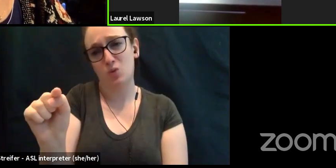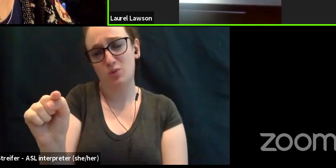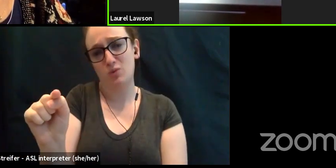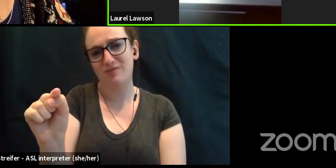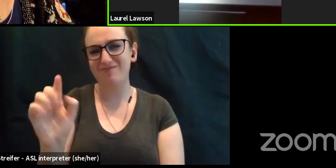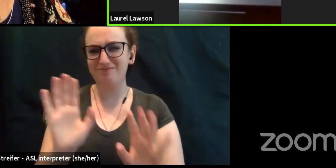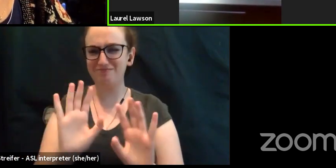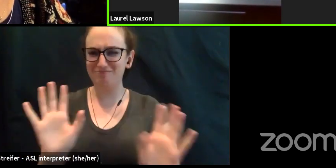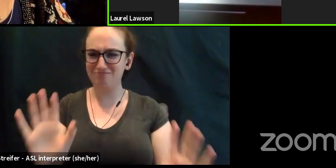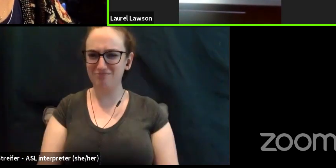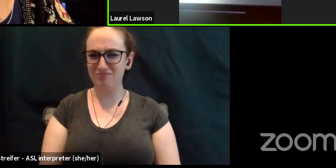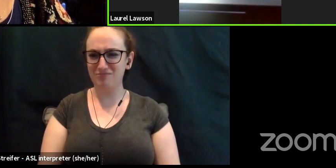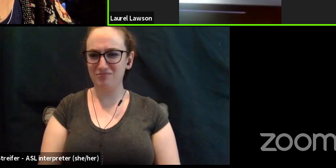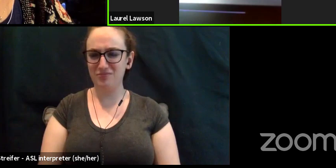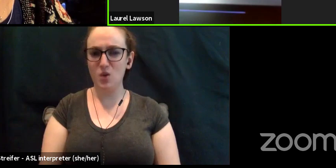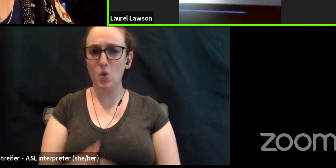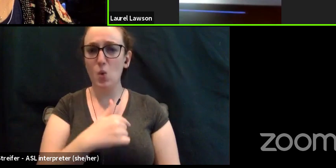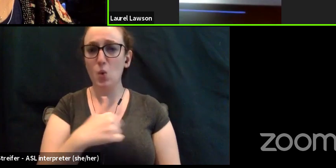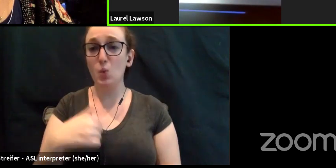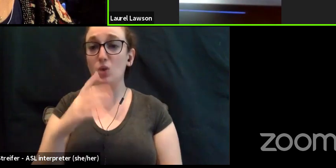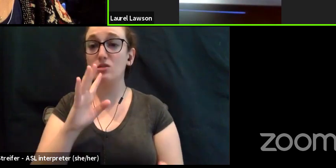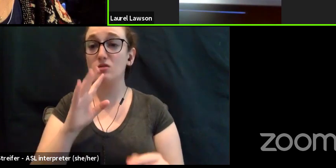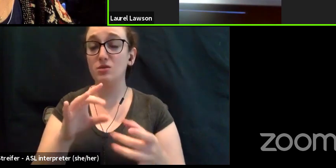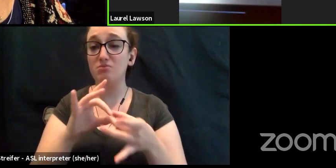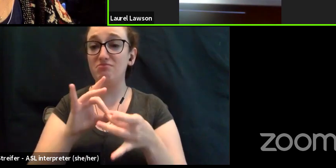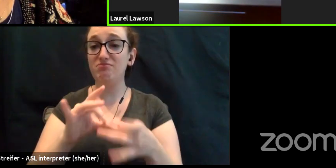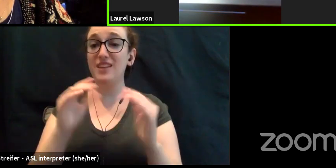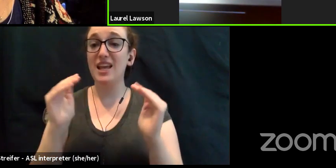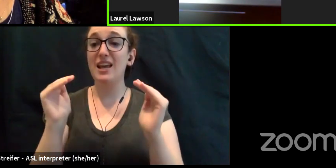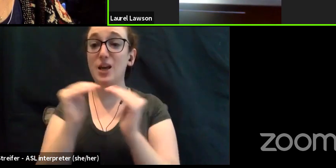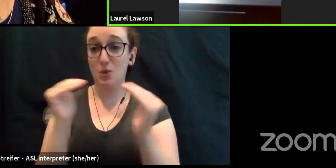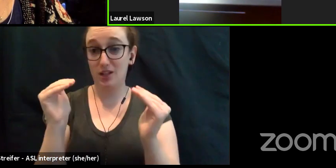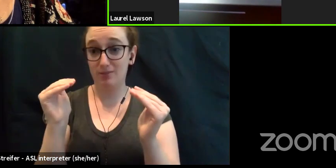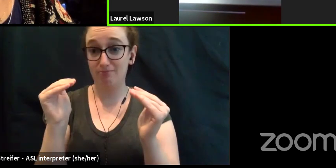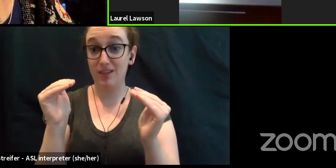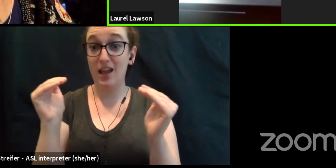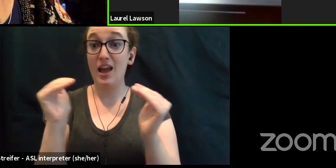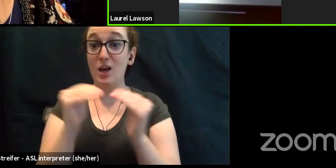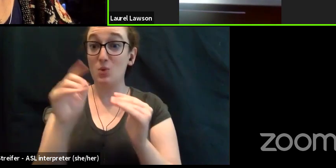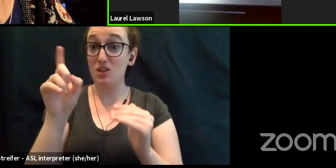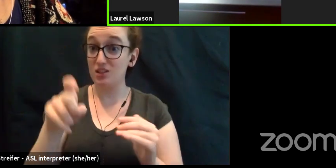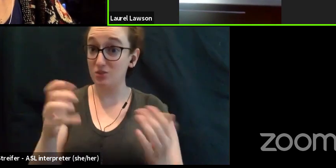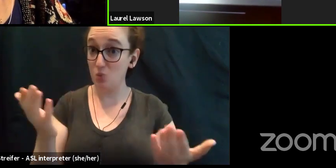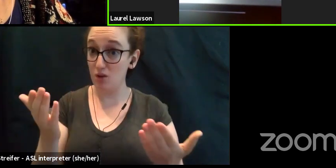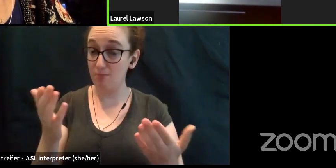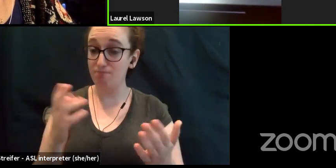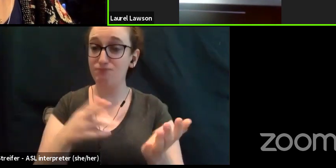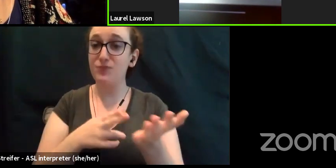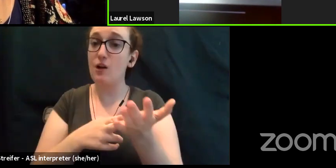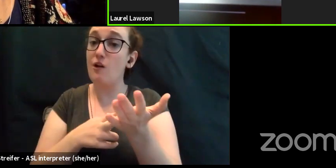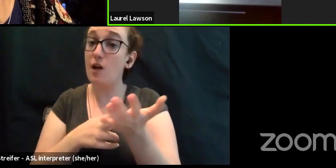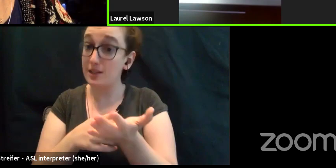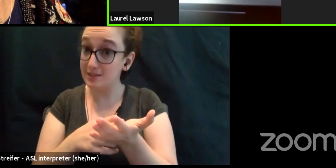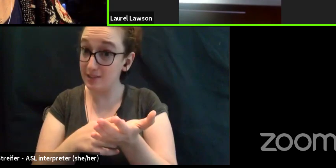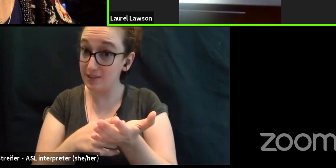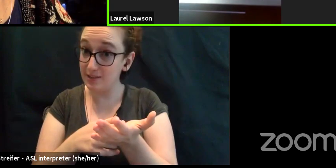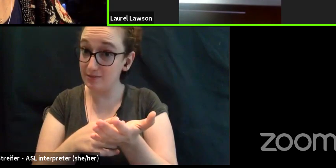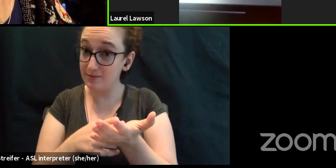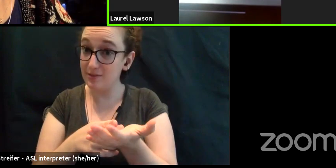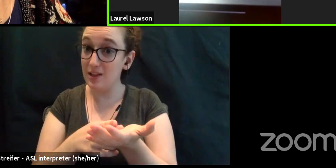talk about equity. Equity requires honesty. It requires an investment